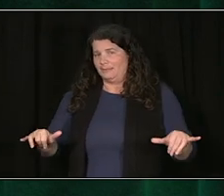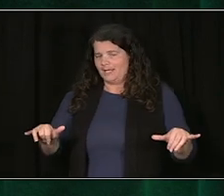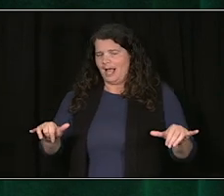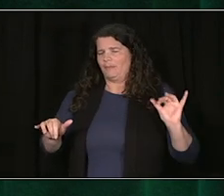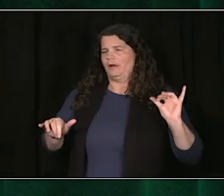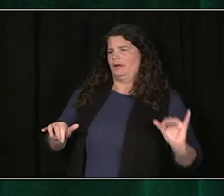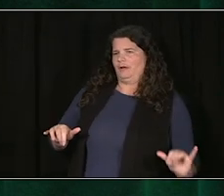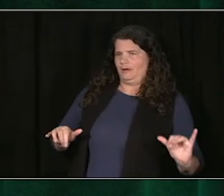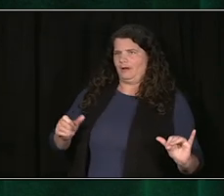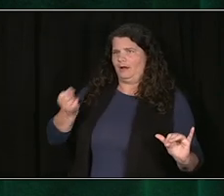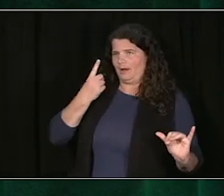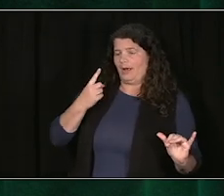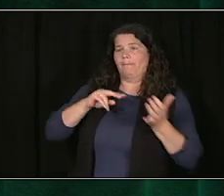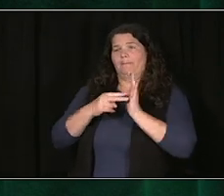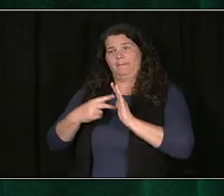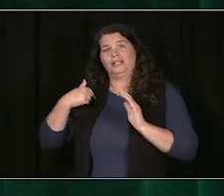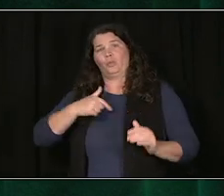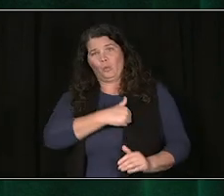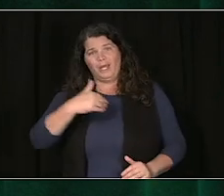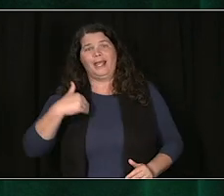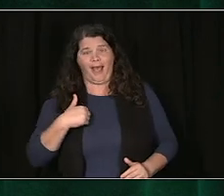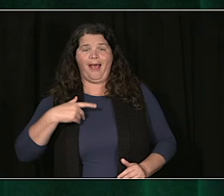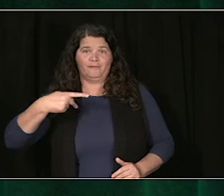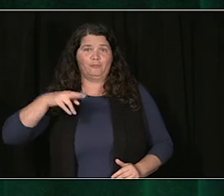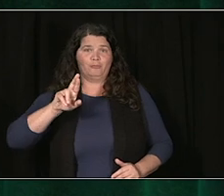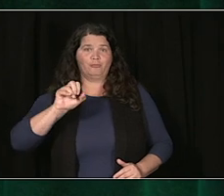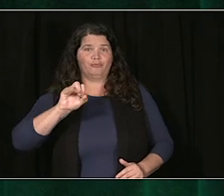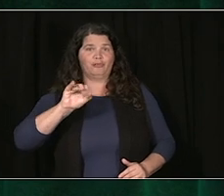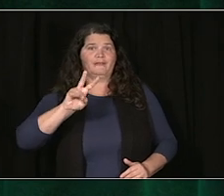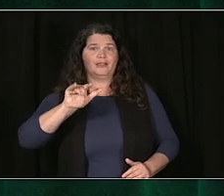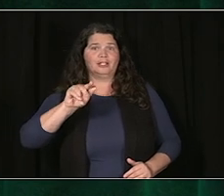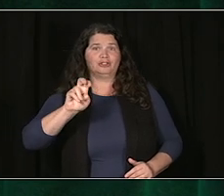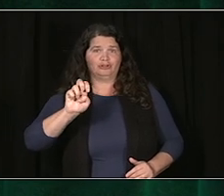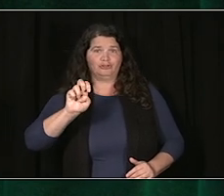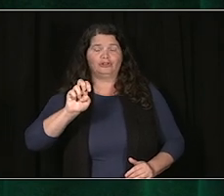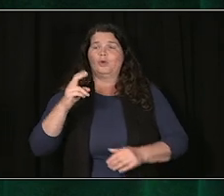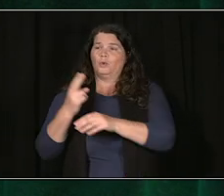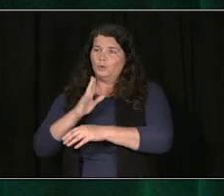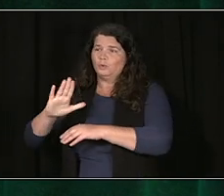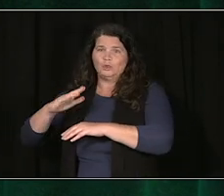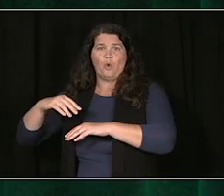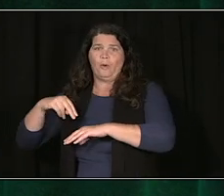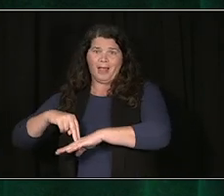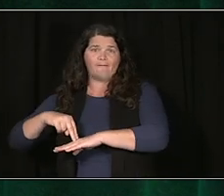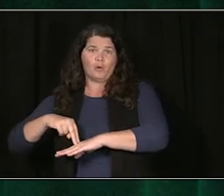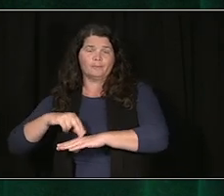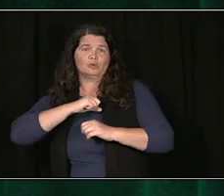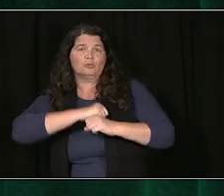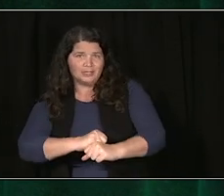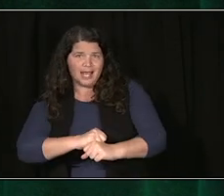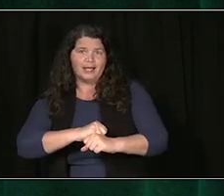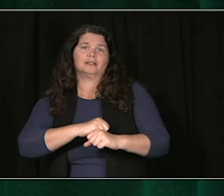information and share with them the privilege that we have to, say, use this platform to protect the women who are Latinas and Black who don't have